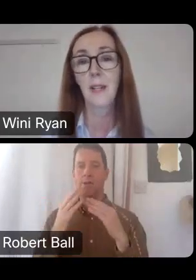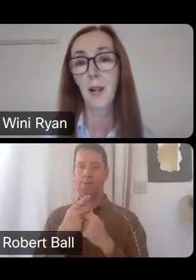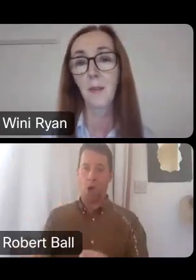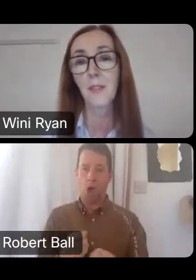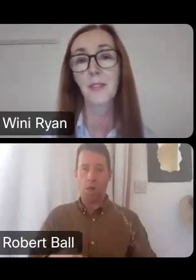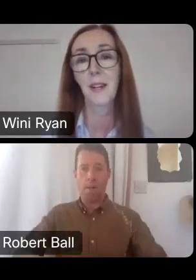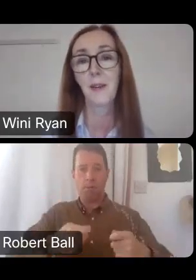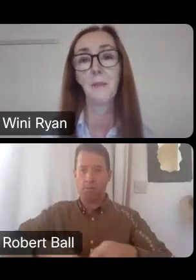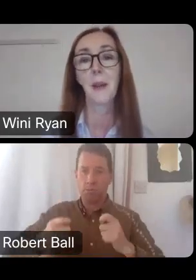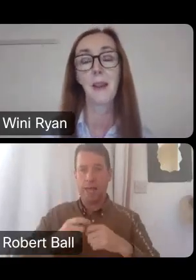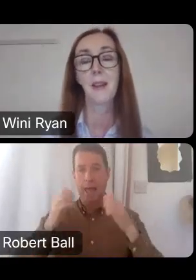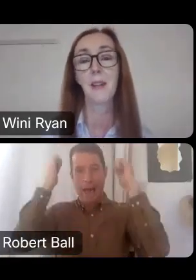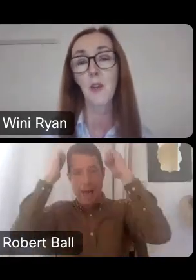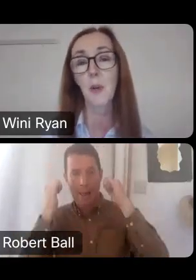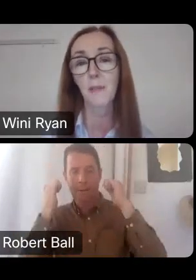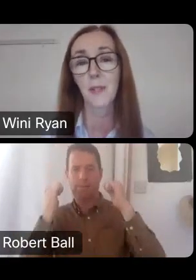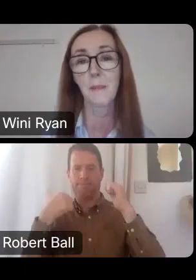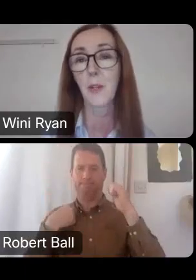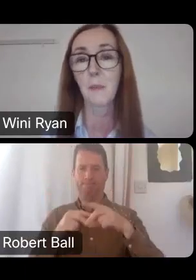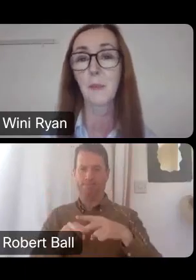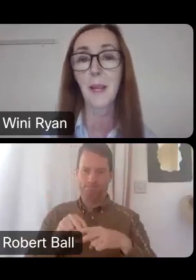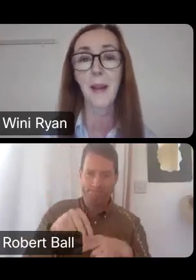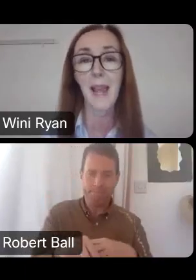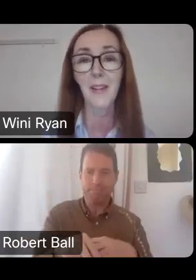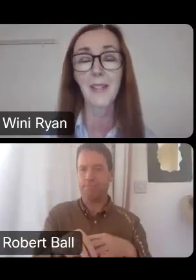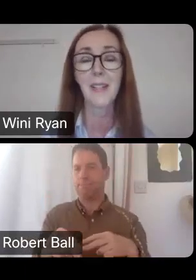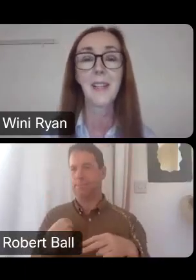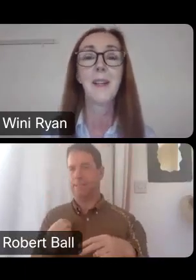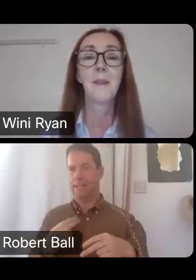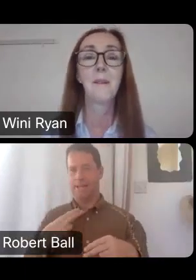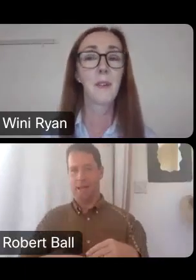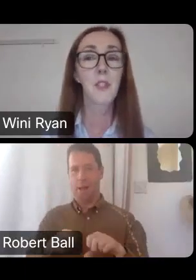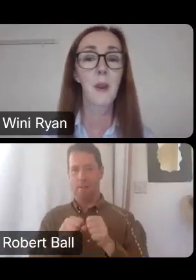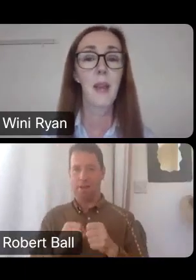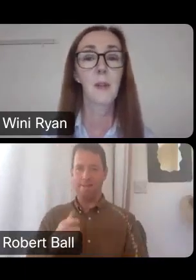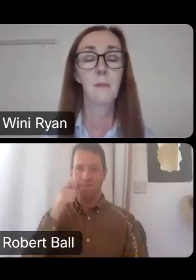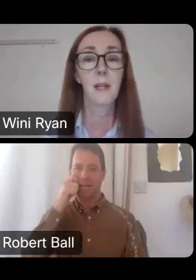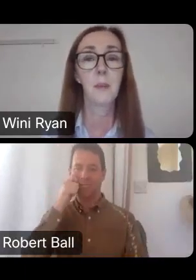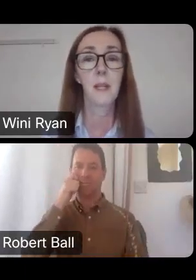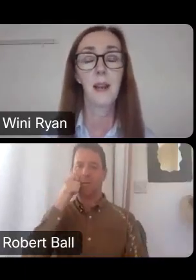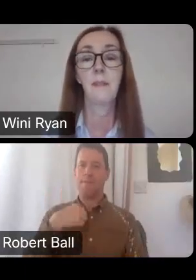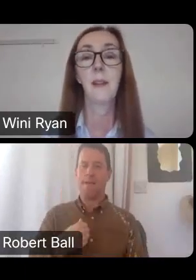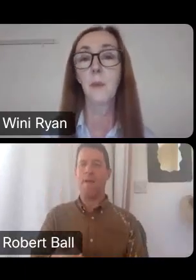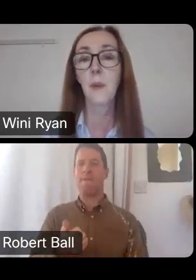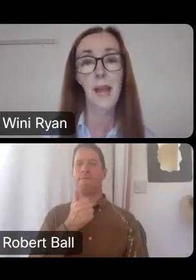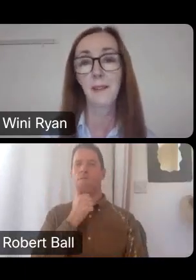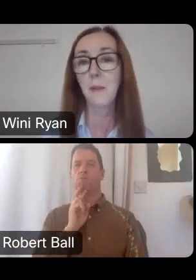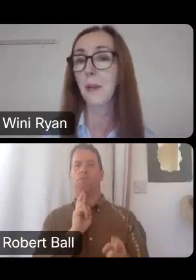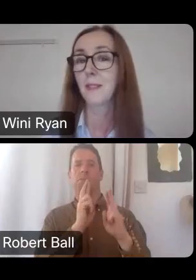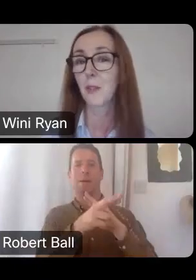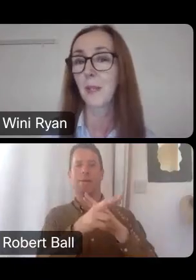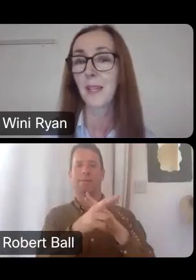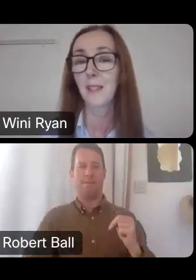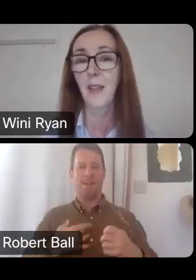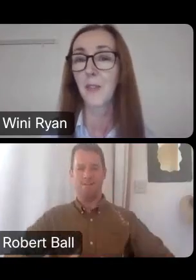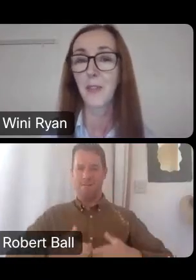hurleys and helmets, they're in my way and I trip over them and almost break my ankle. my first reaction might be, I feel really angry because